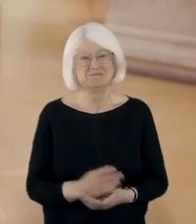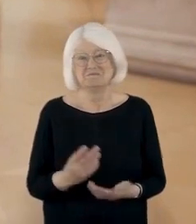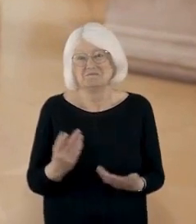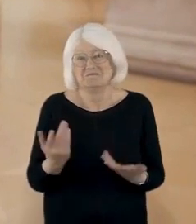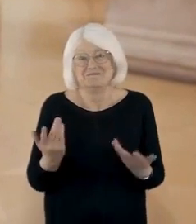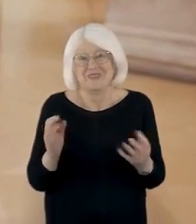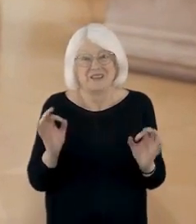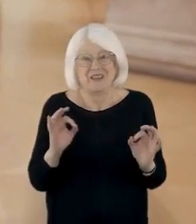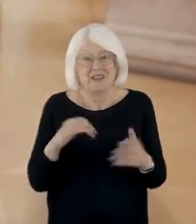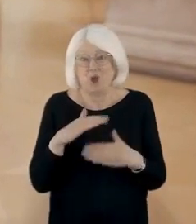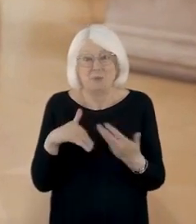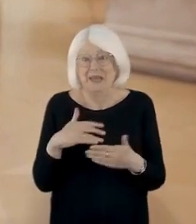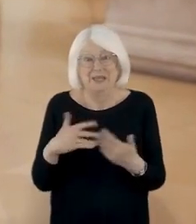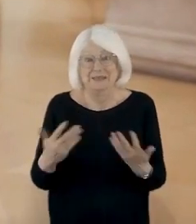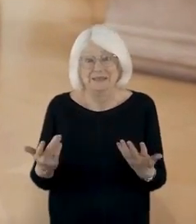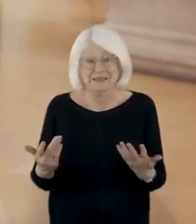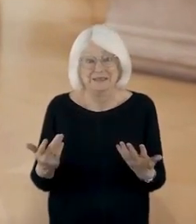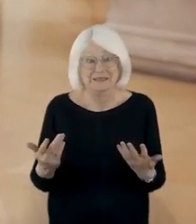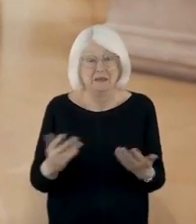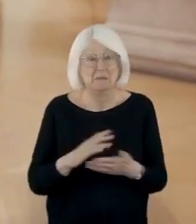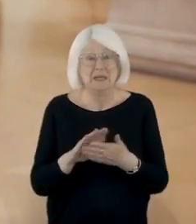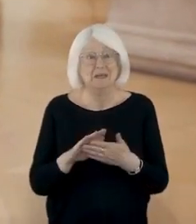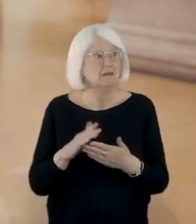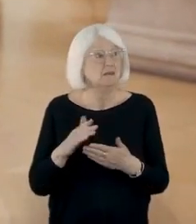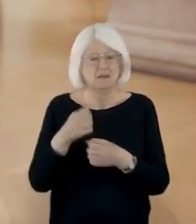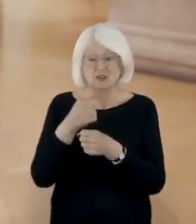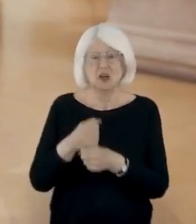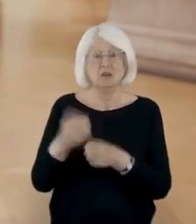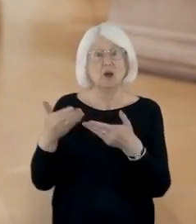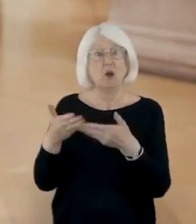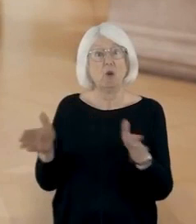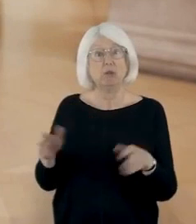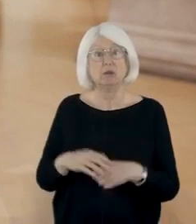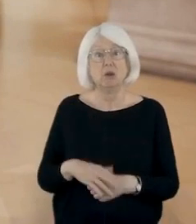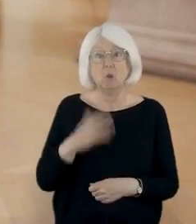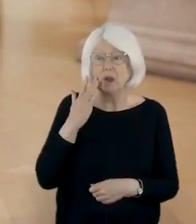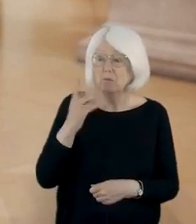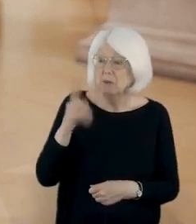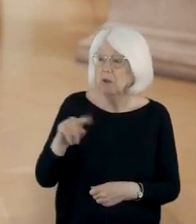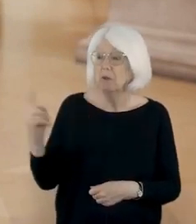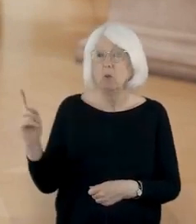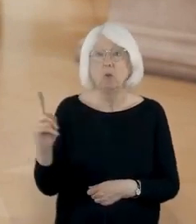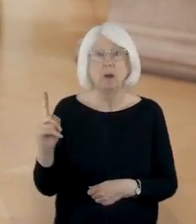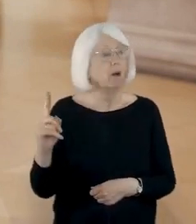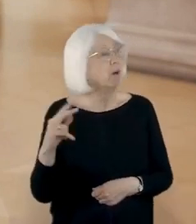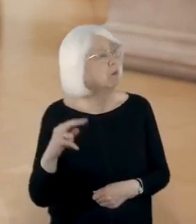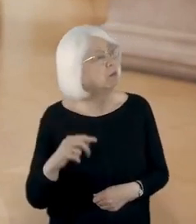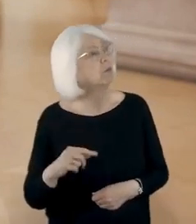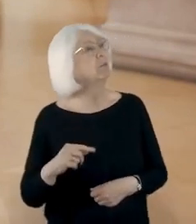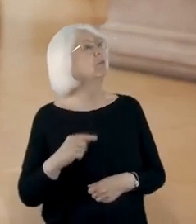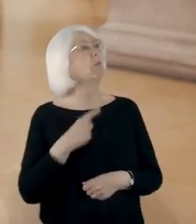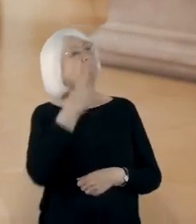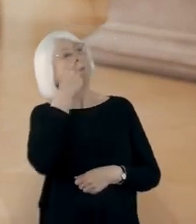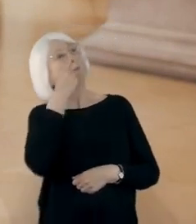There's nothing complicated about it. It means opening the doors of the church at times when people are walking past, offering them a reason to